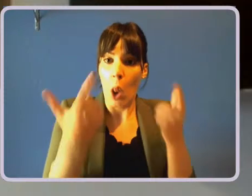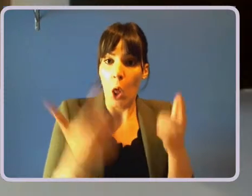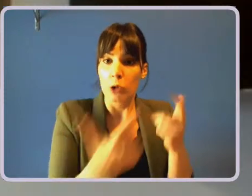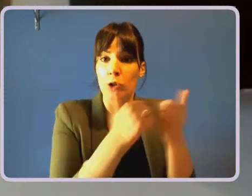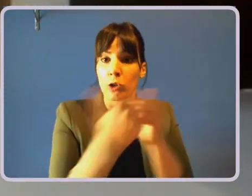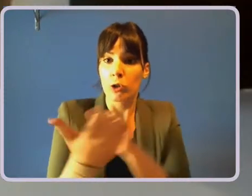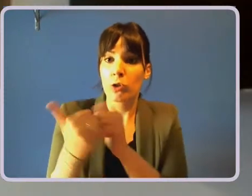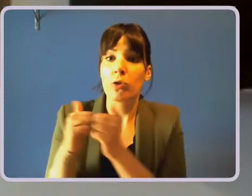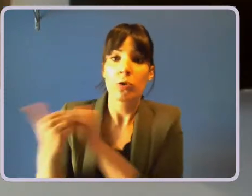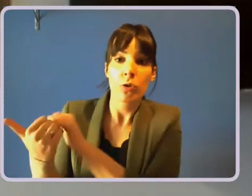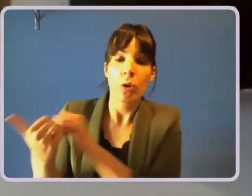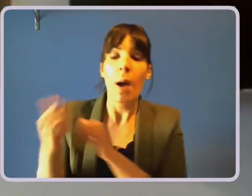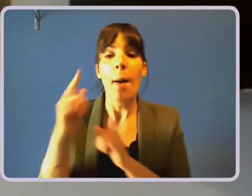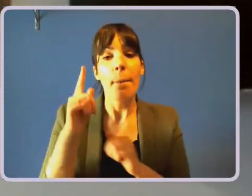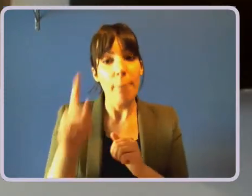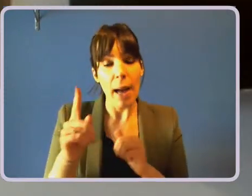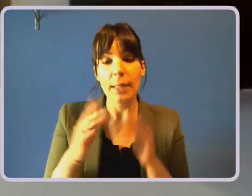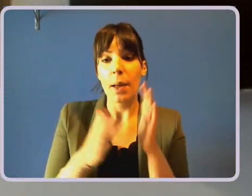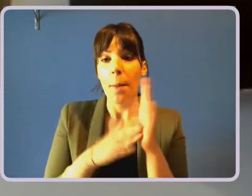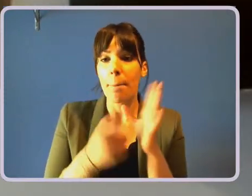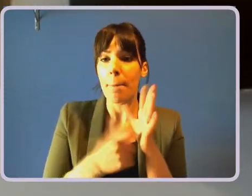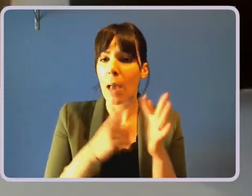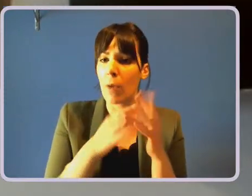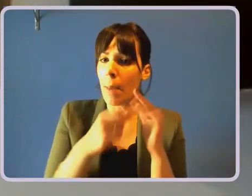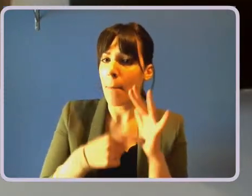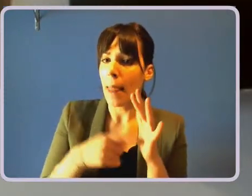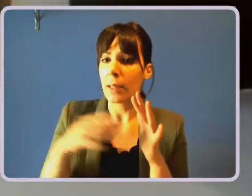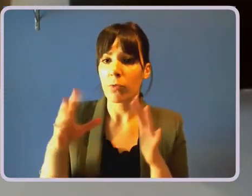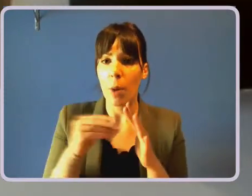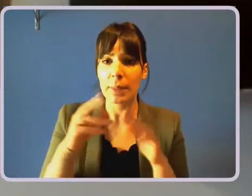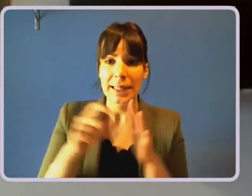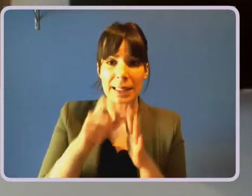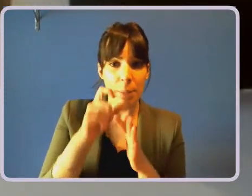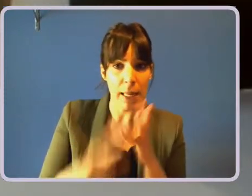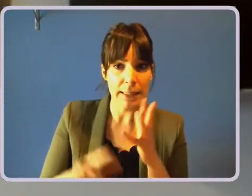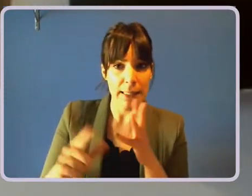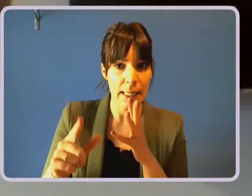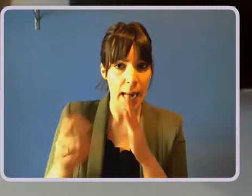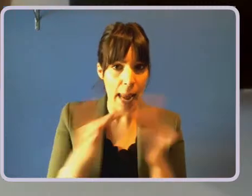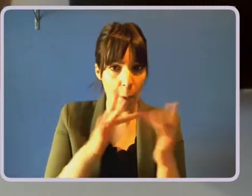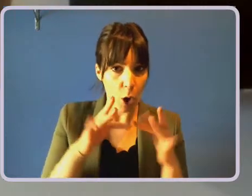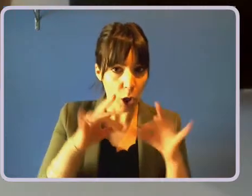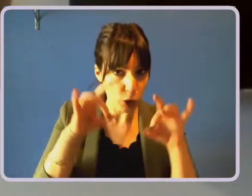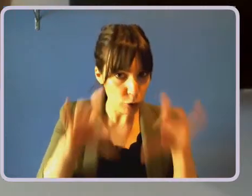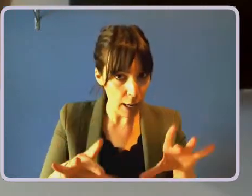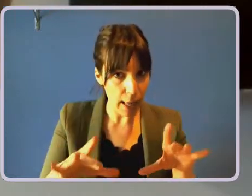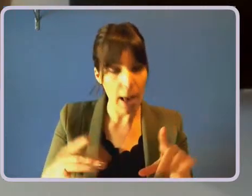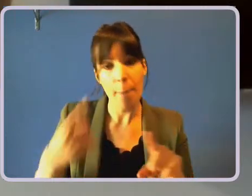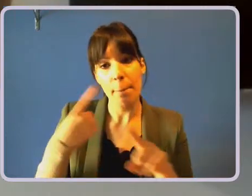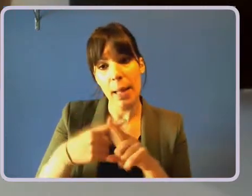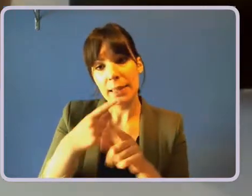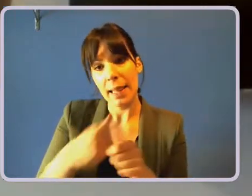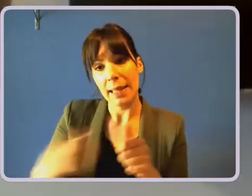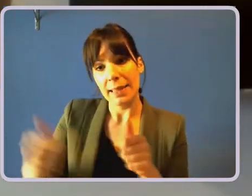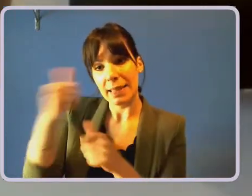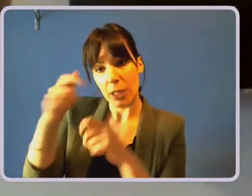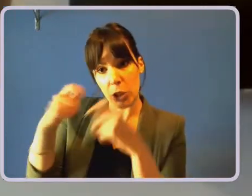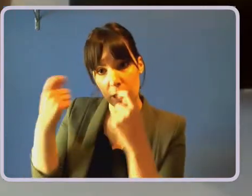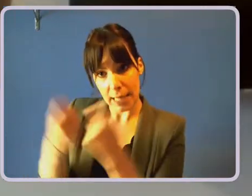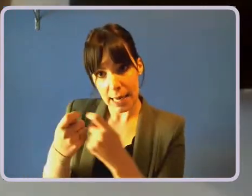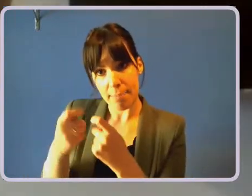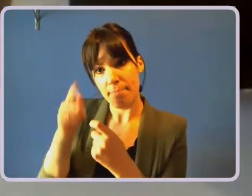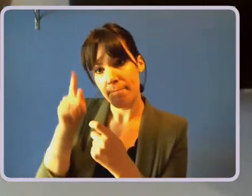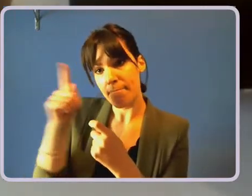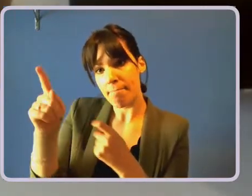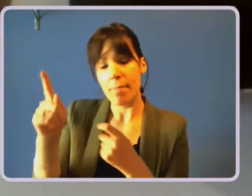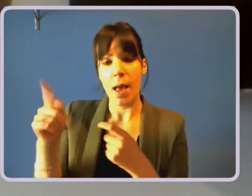Disability Advocacy Network Australia and the senior management team at VECOS, we may have struggled